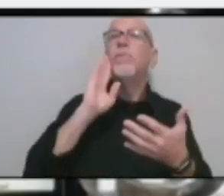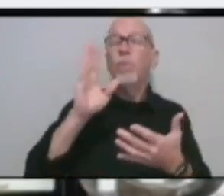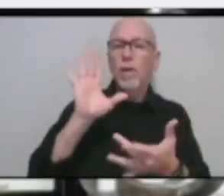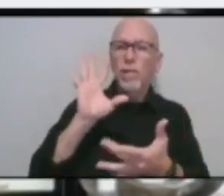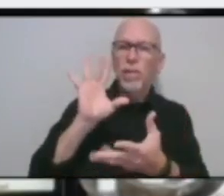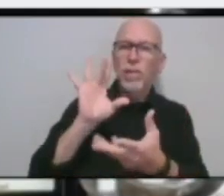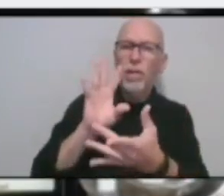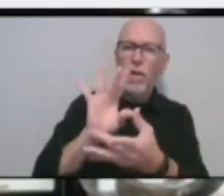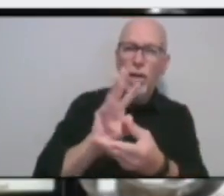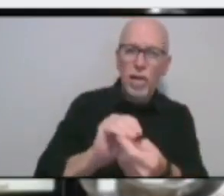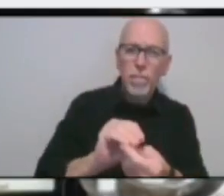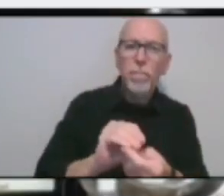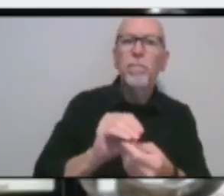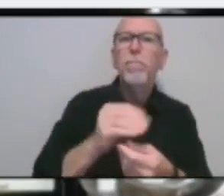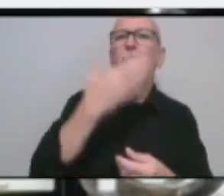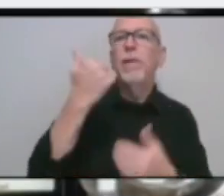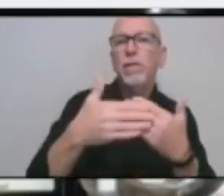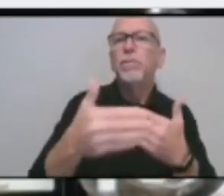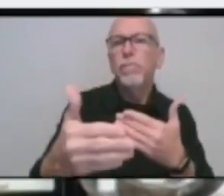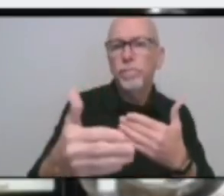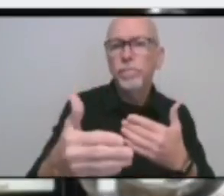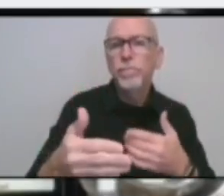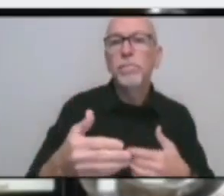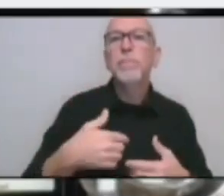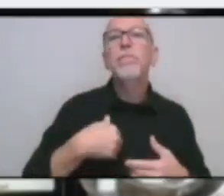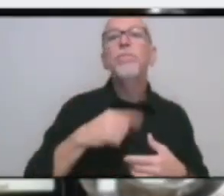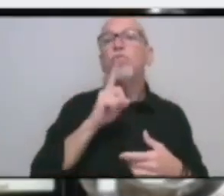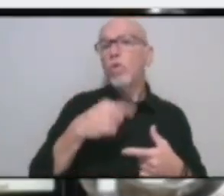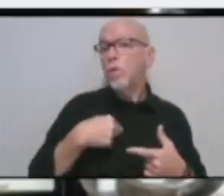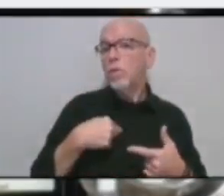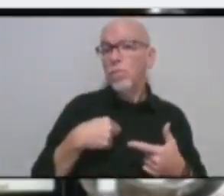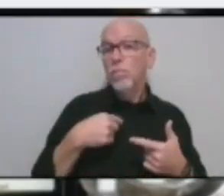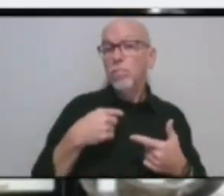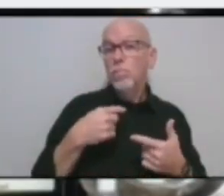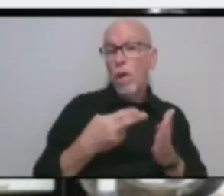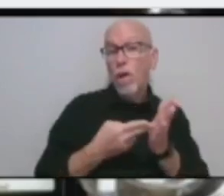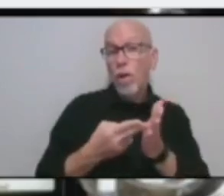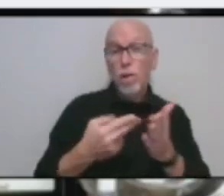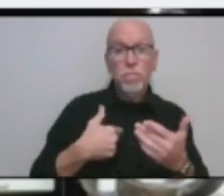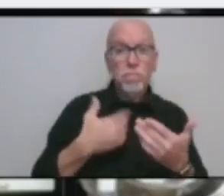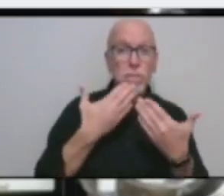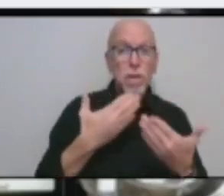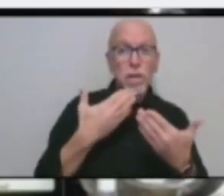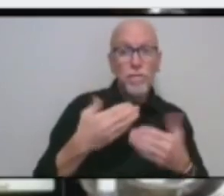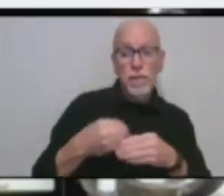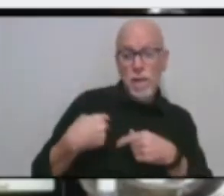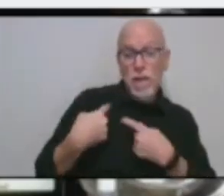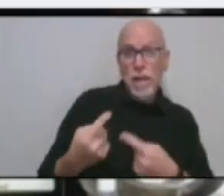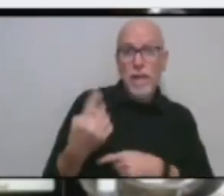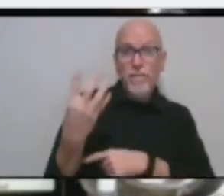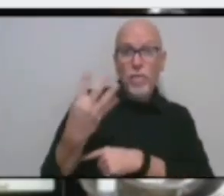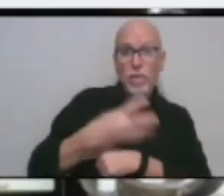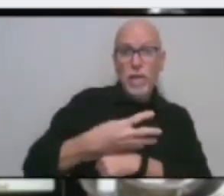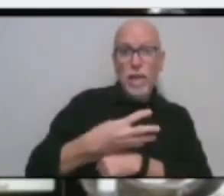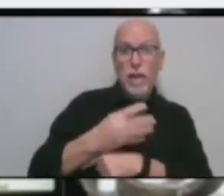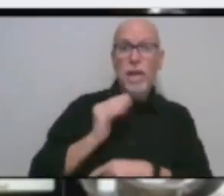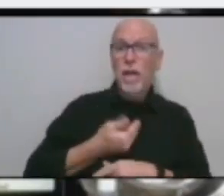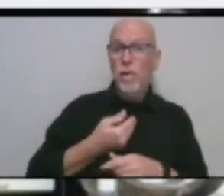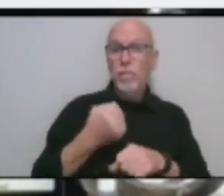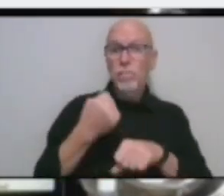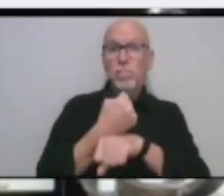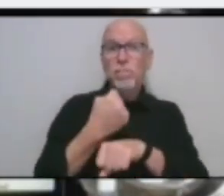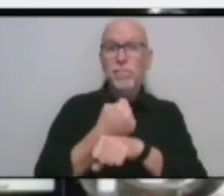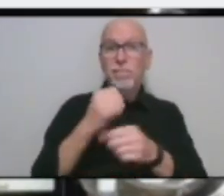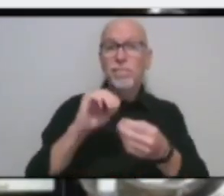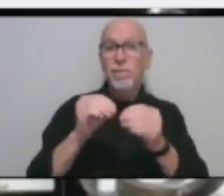And I am thankful that over the last, 4 days now, we've seen our average 7-day